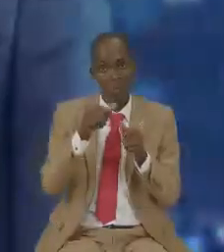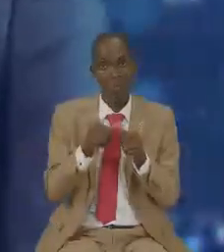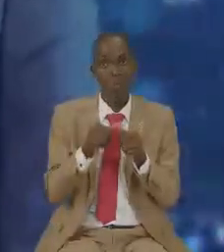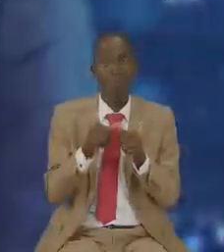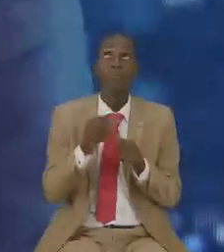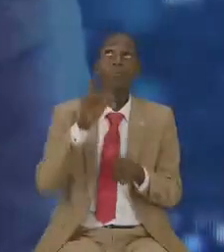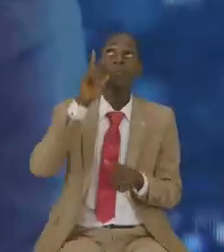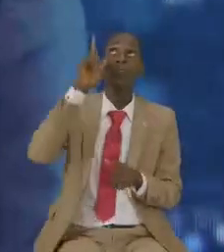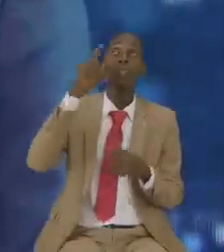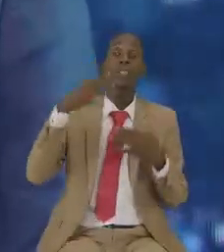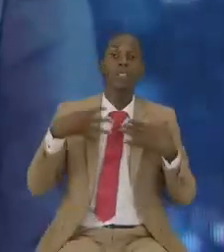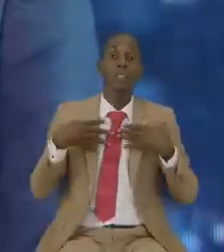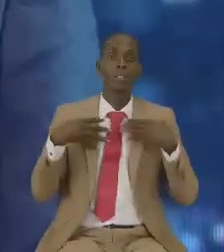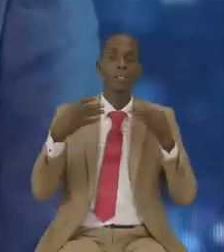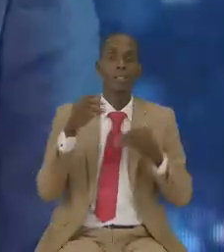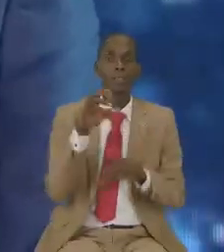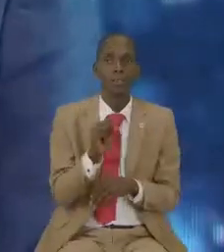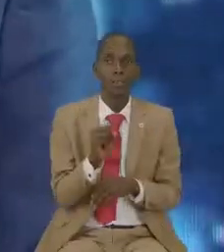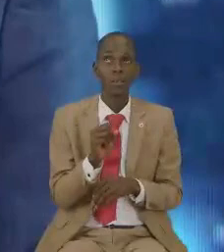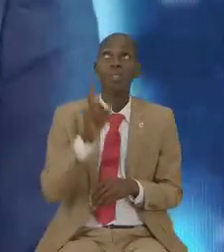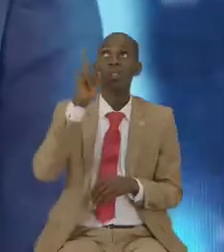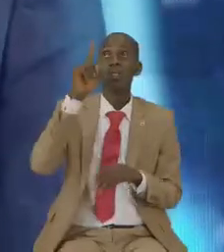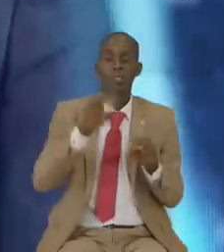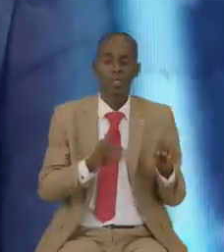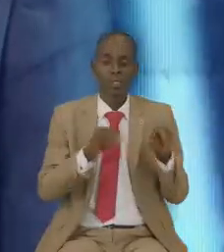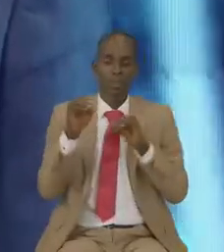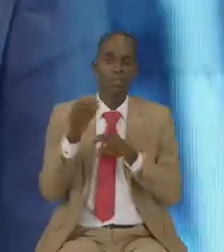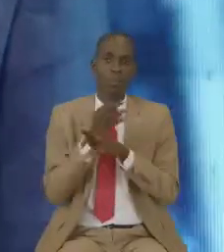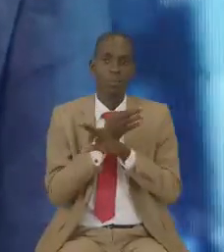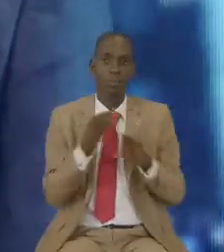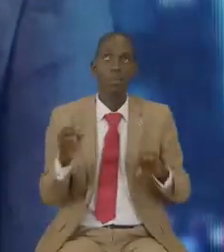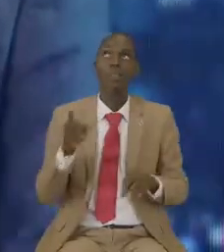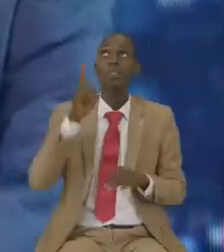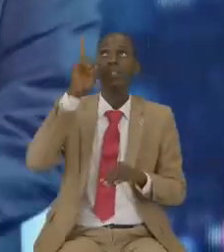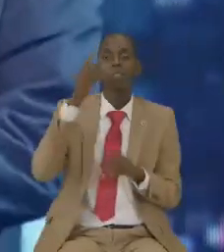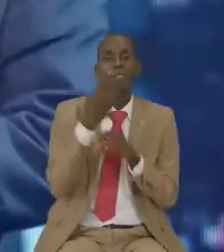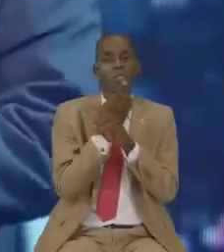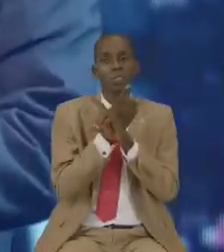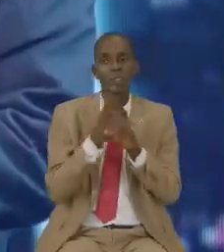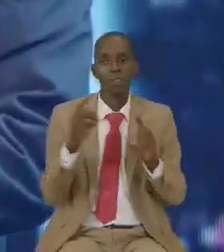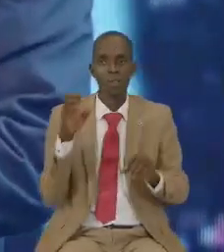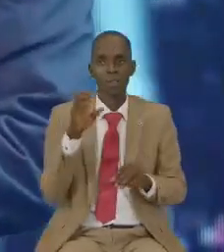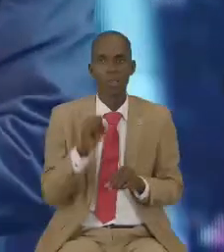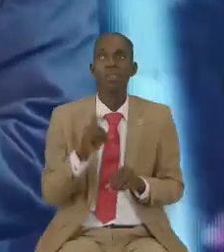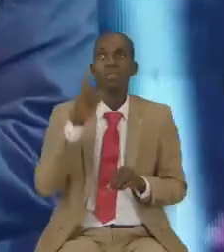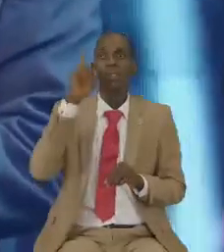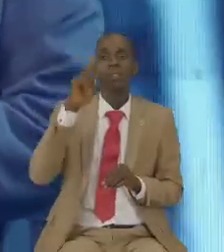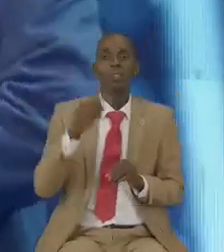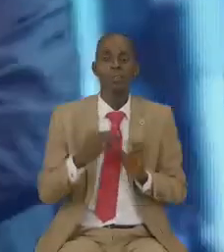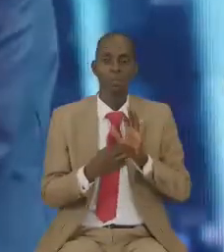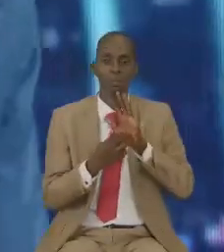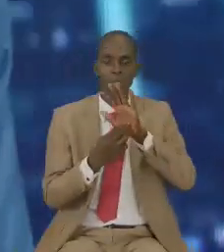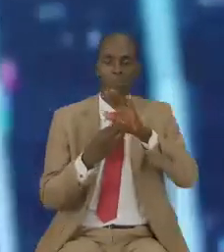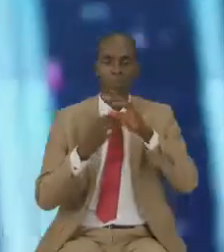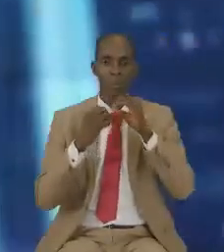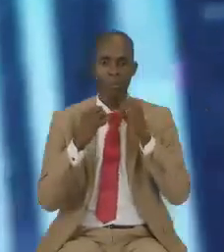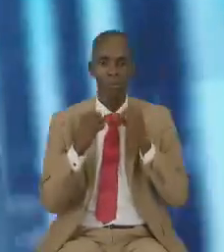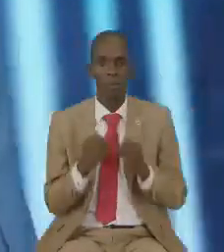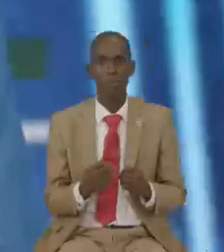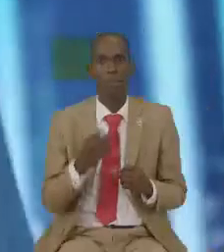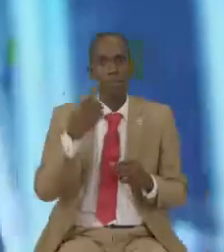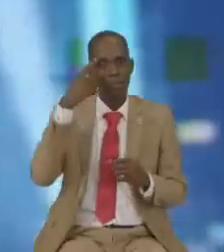heals, He sets free, He delivers, He manifests power